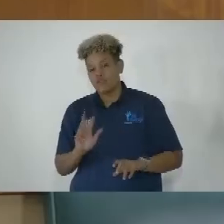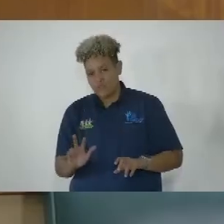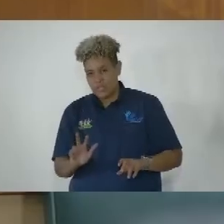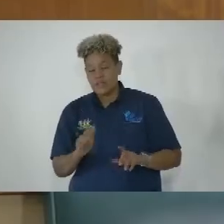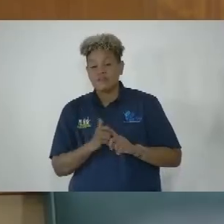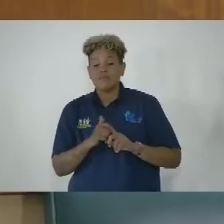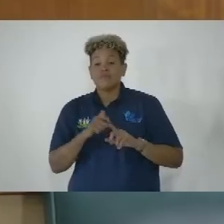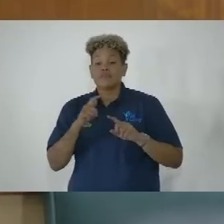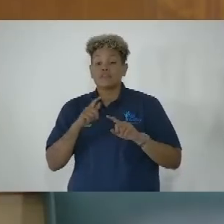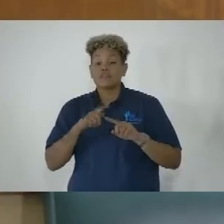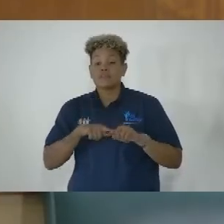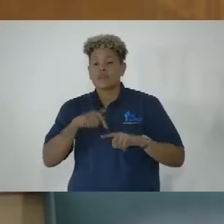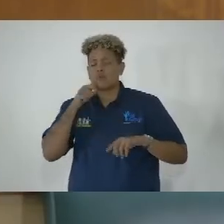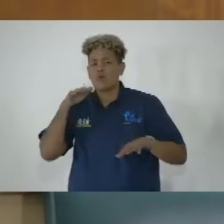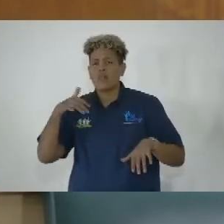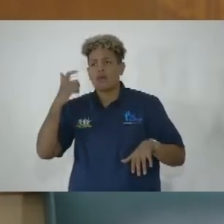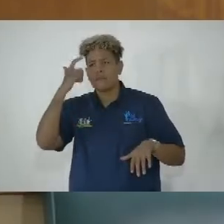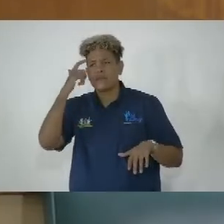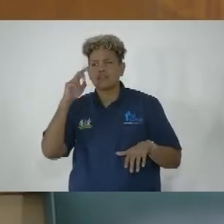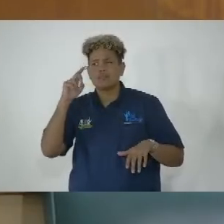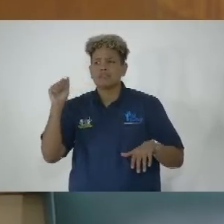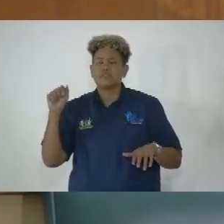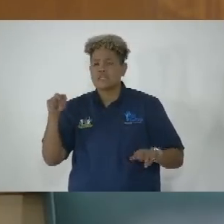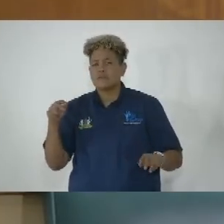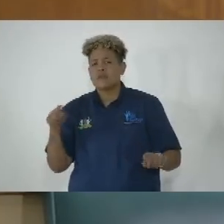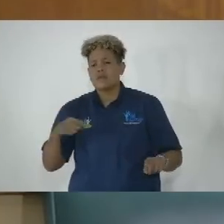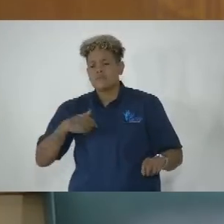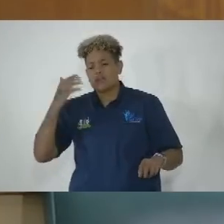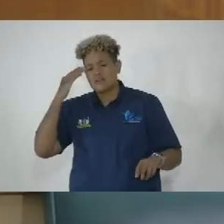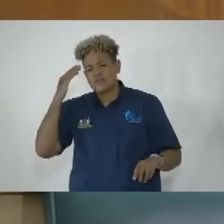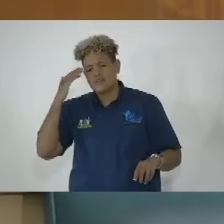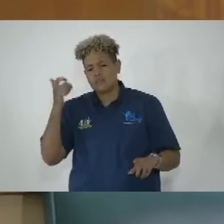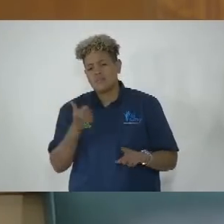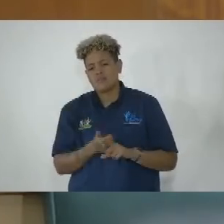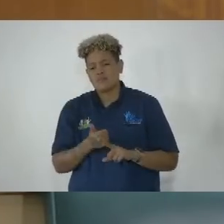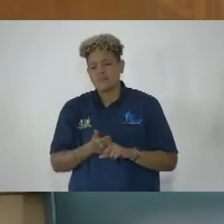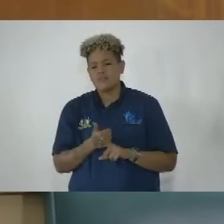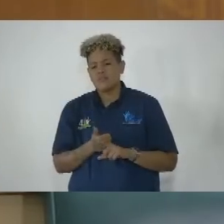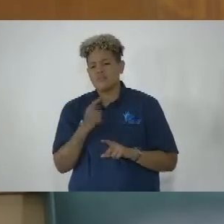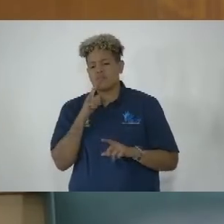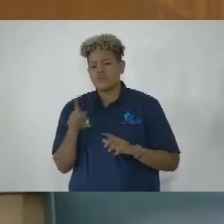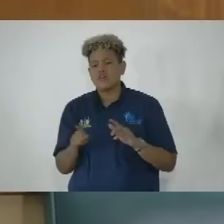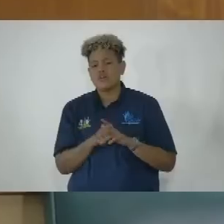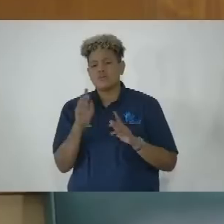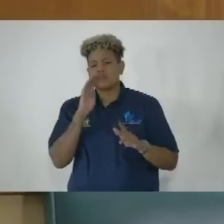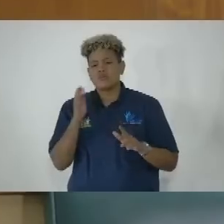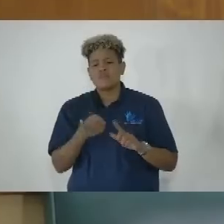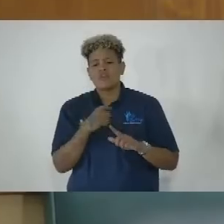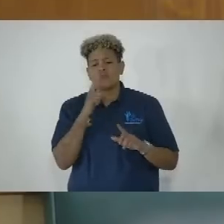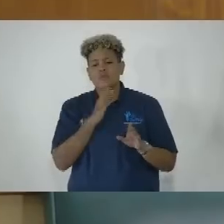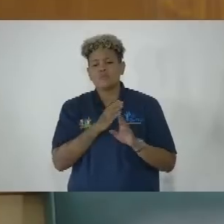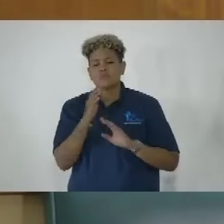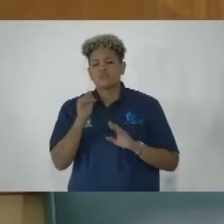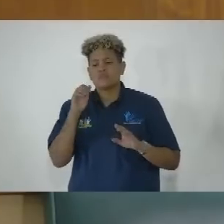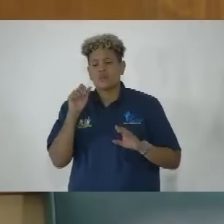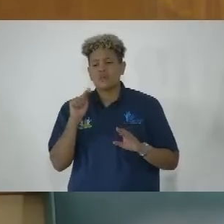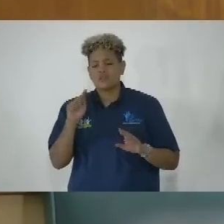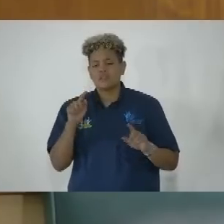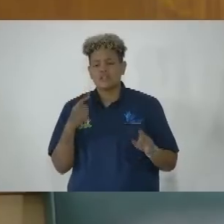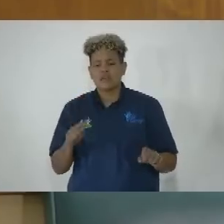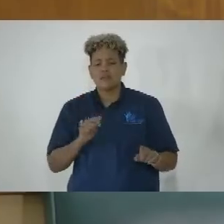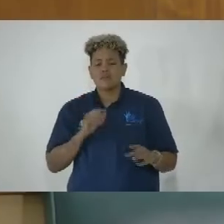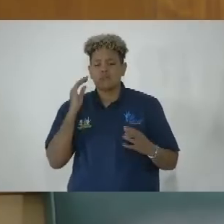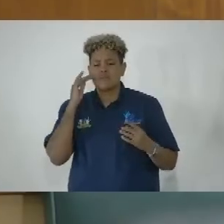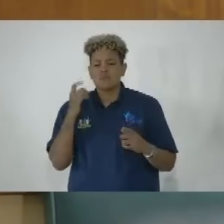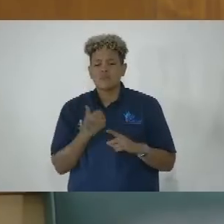mentally disabled. I know that word is coming directly from the Principal Act. I